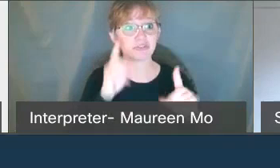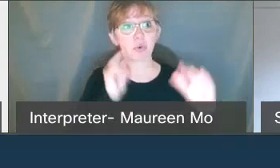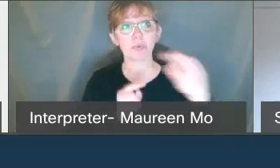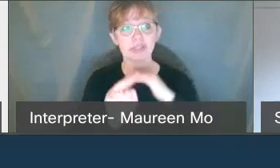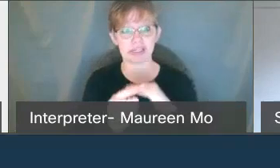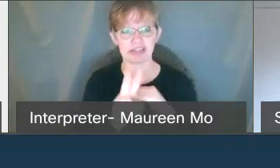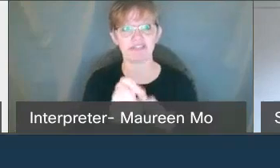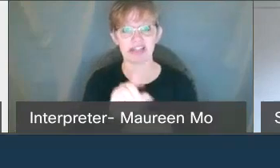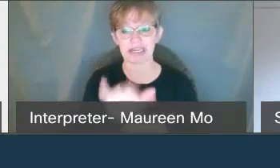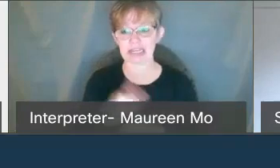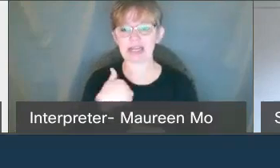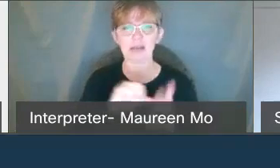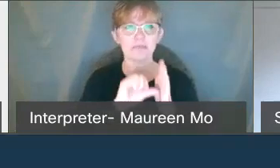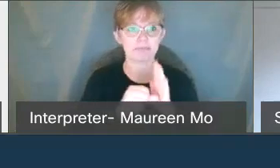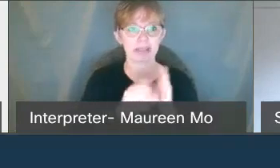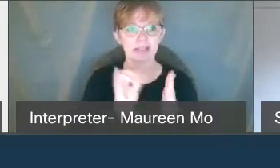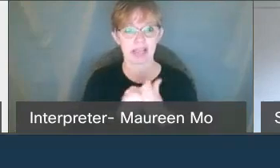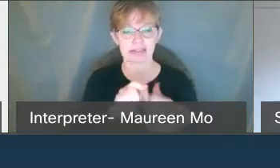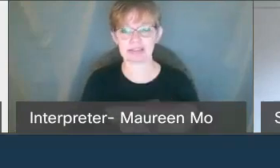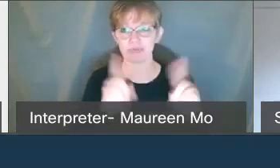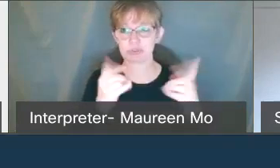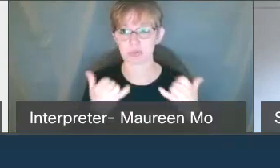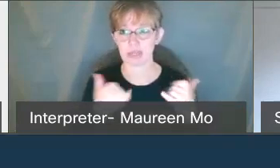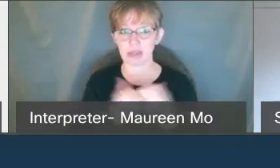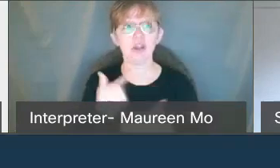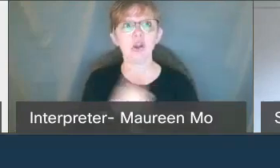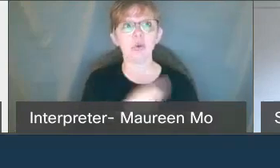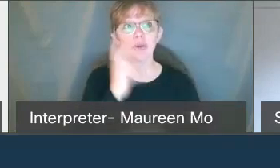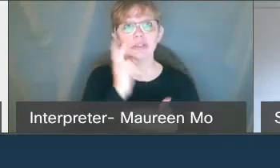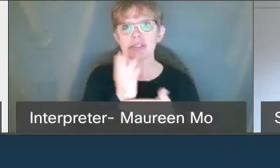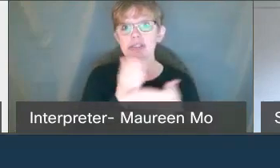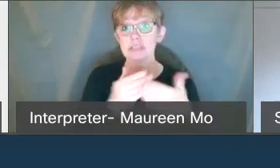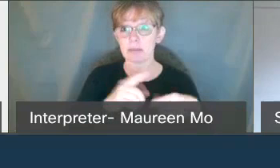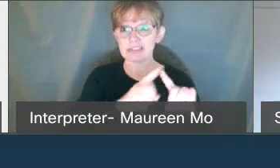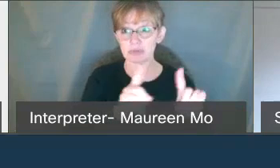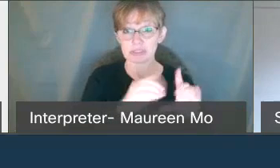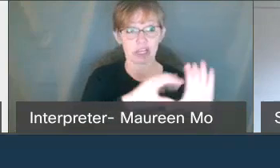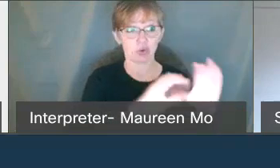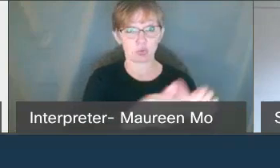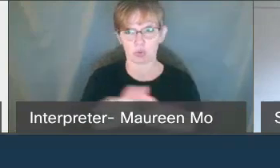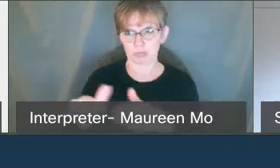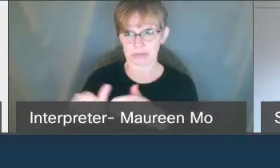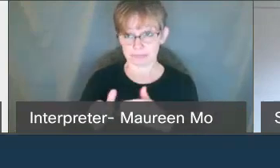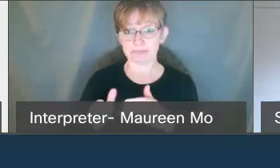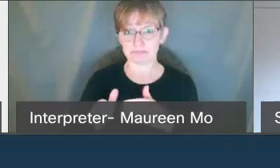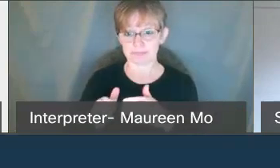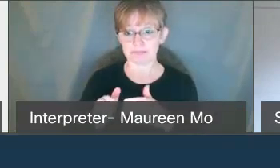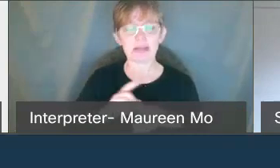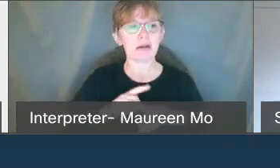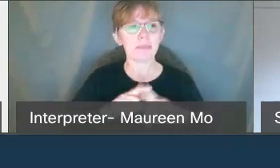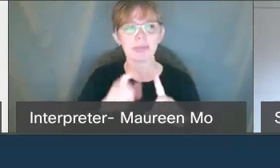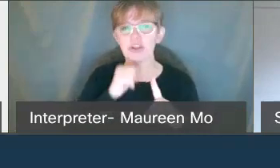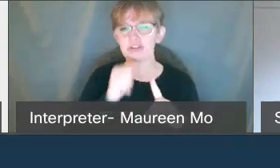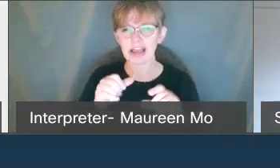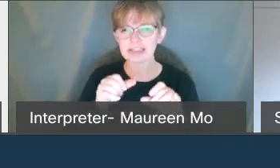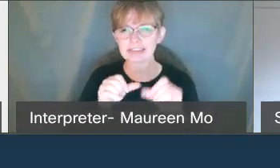particular distinction here for today. We do see some differences between groups, but they're not actually consistently